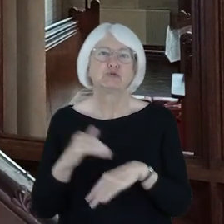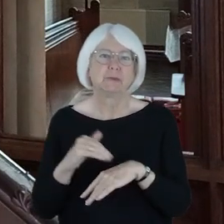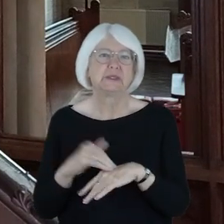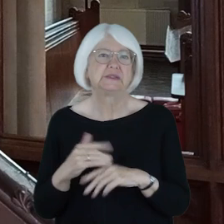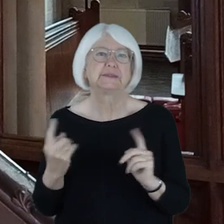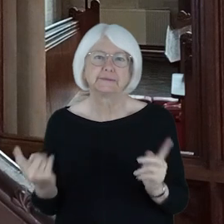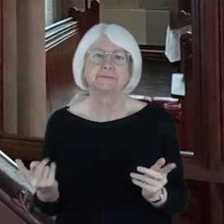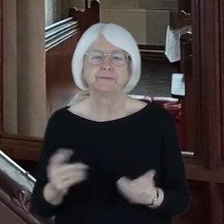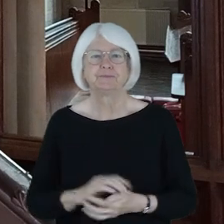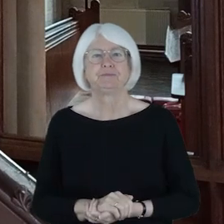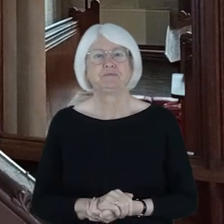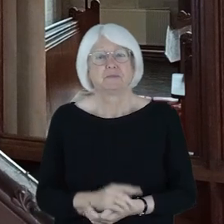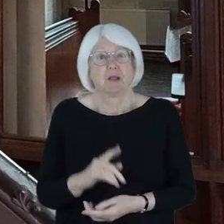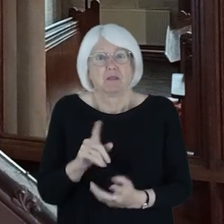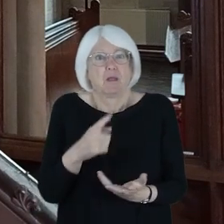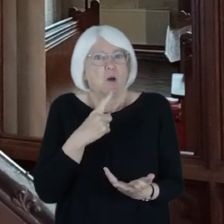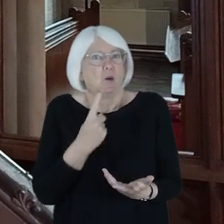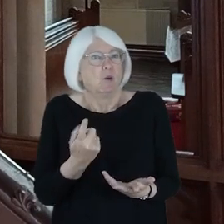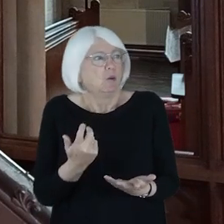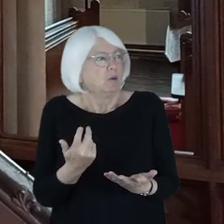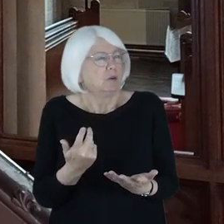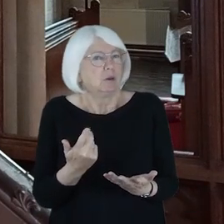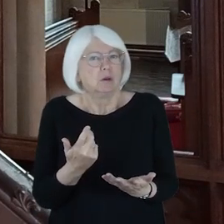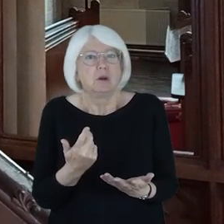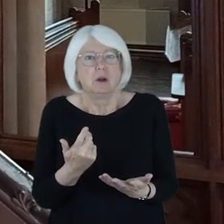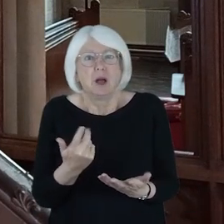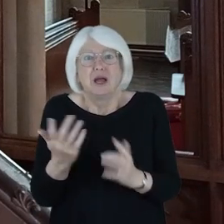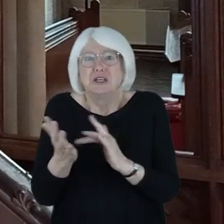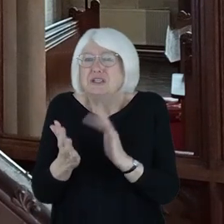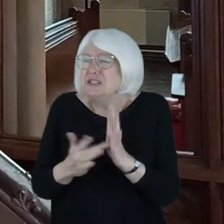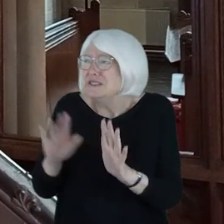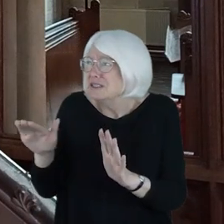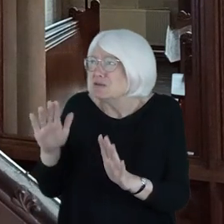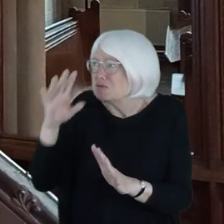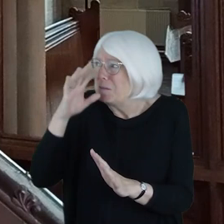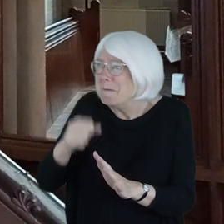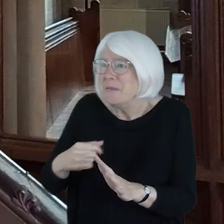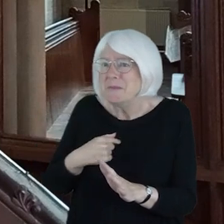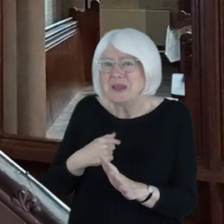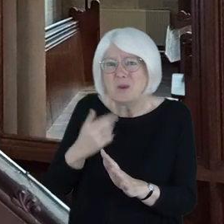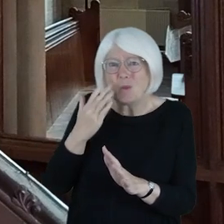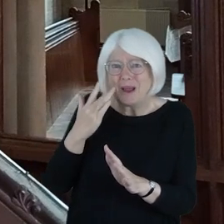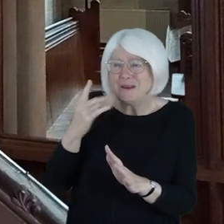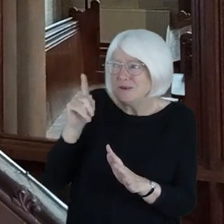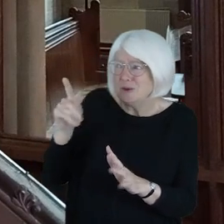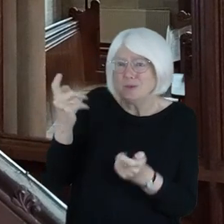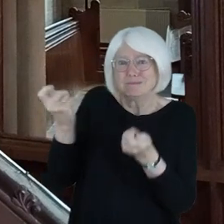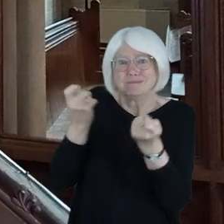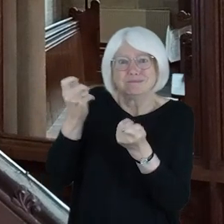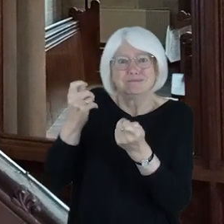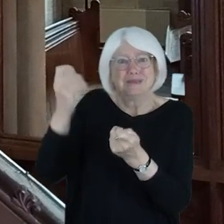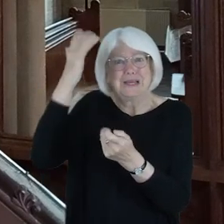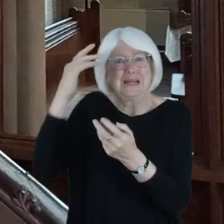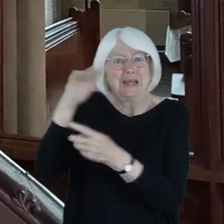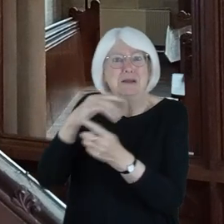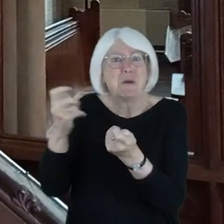And those immortal words from dying lips: "Jesus, remember me when you come into your